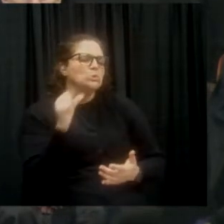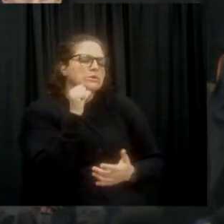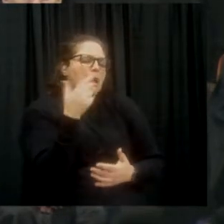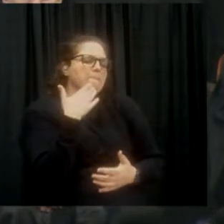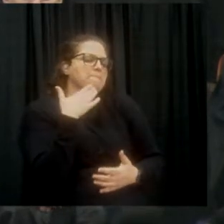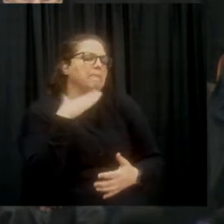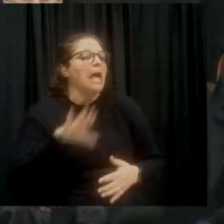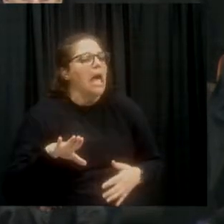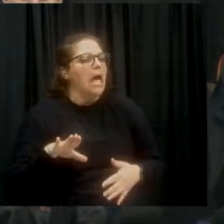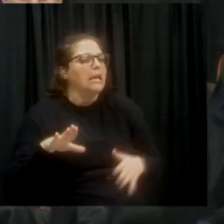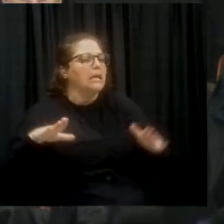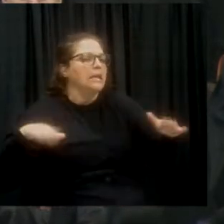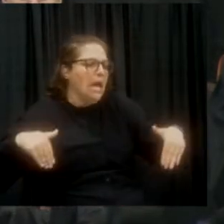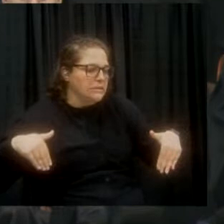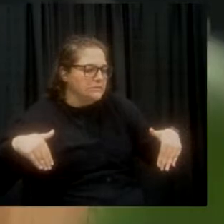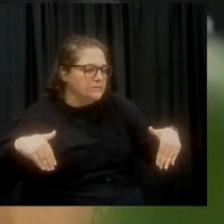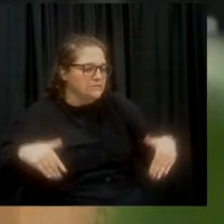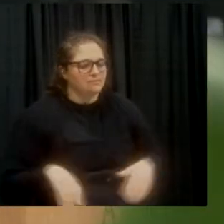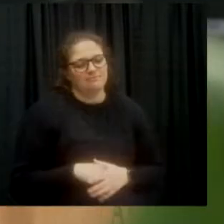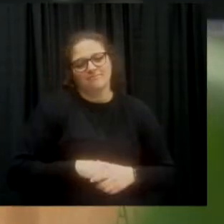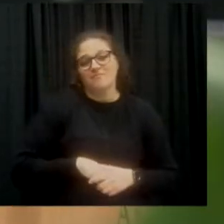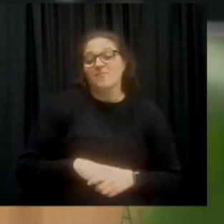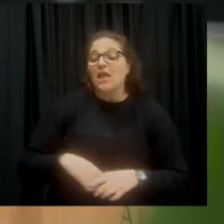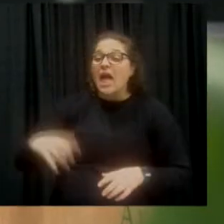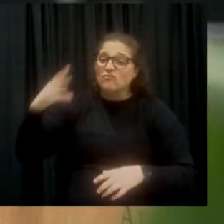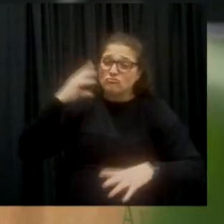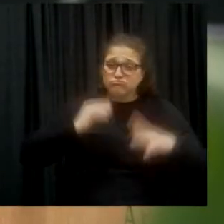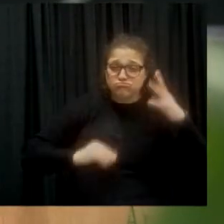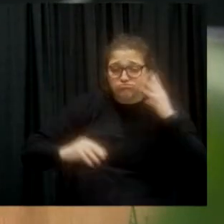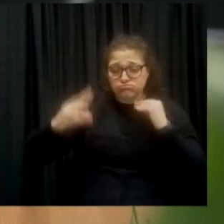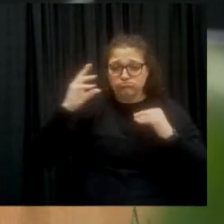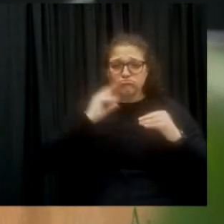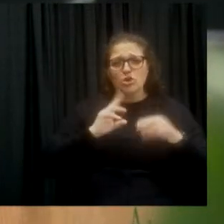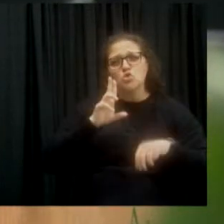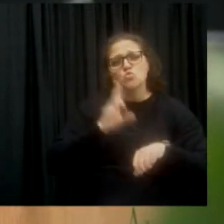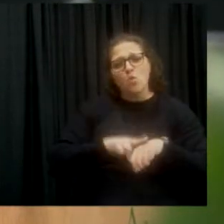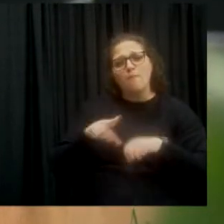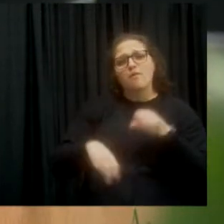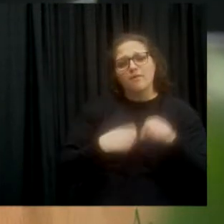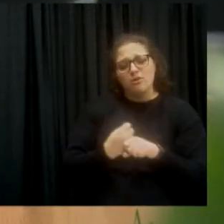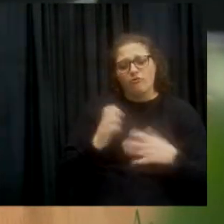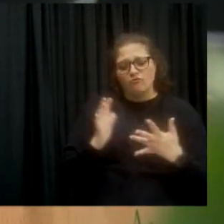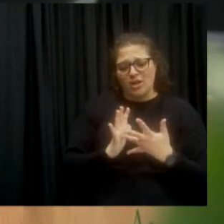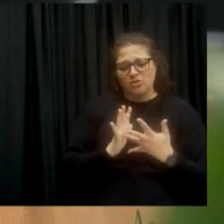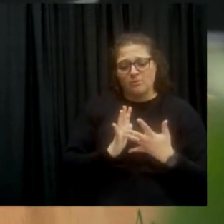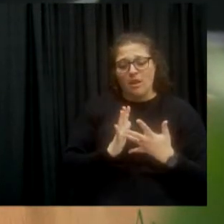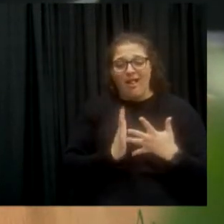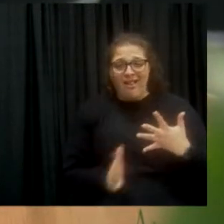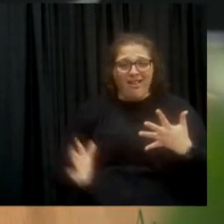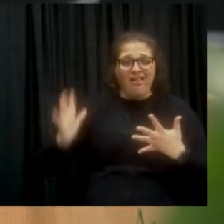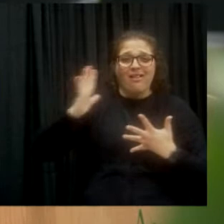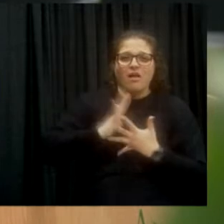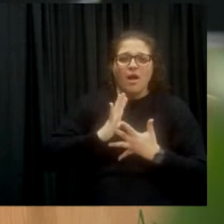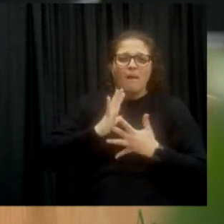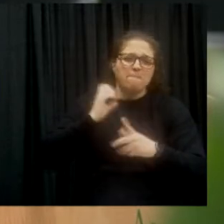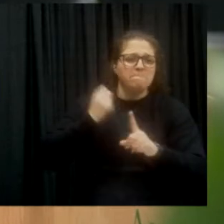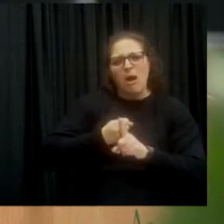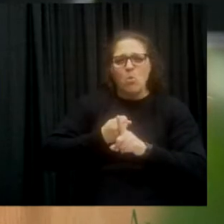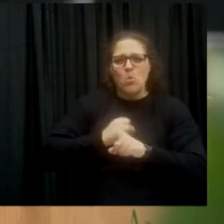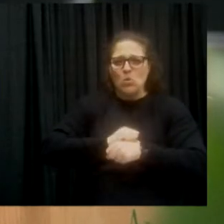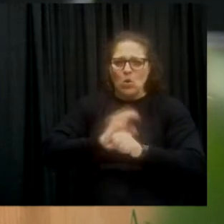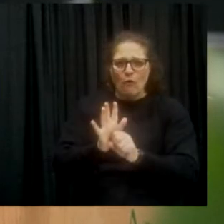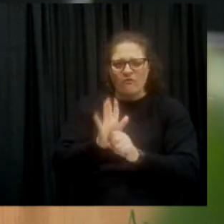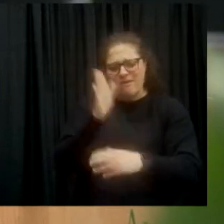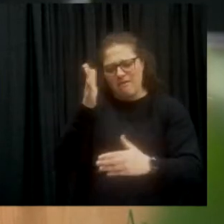bad. Yet. After experiencing a relatively normal year, we were hit by the COVID-19 pandemic,